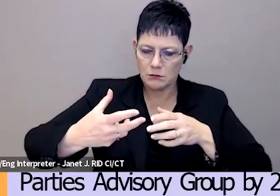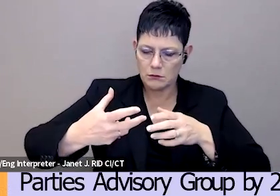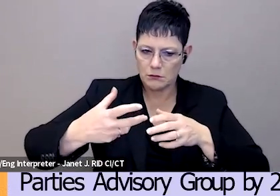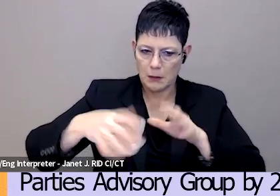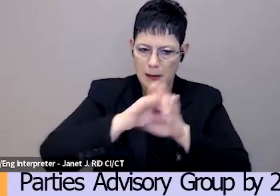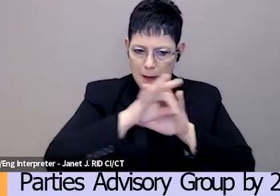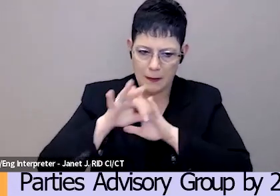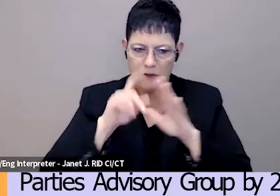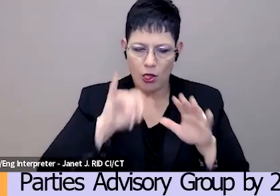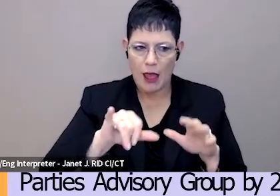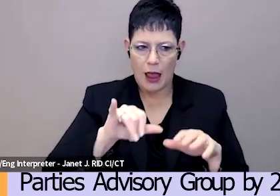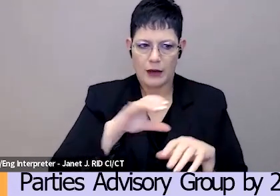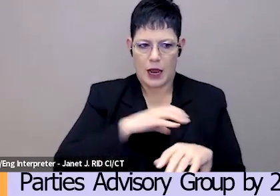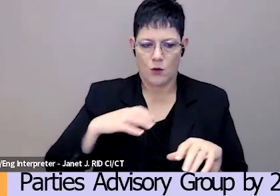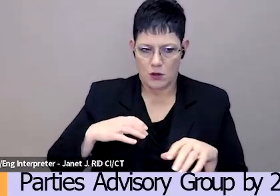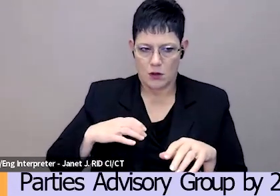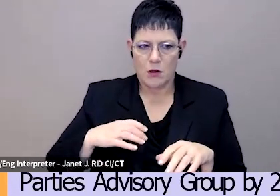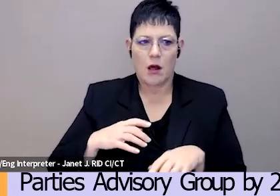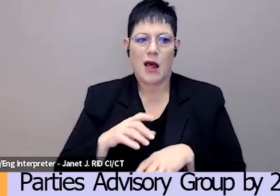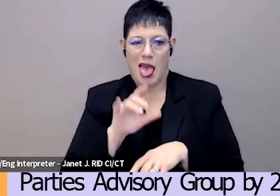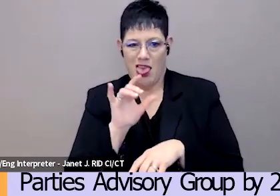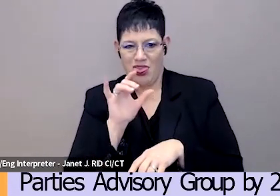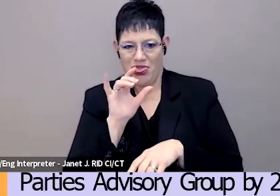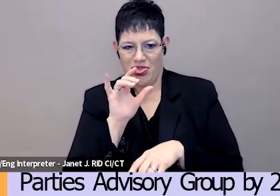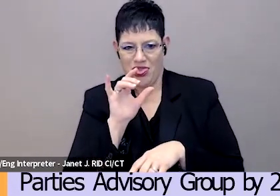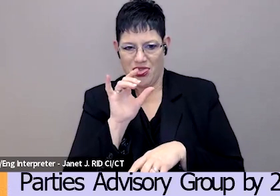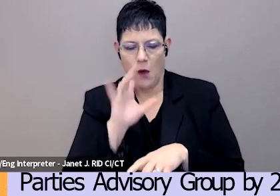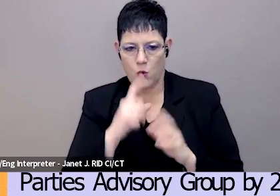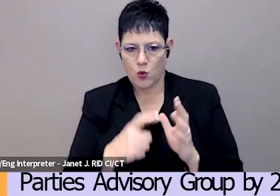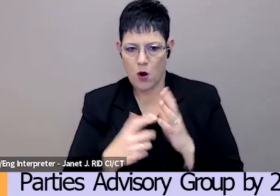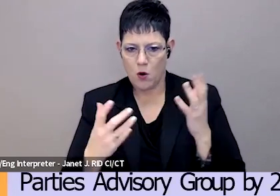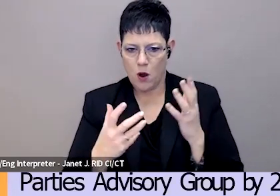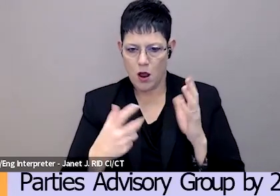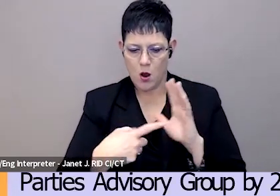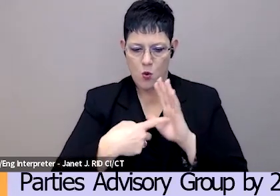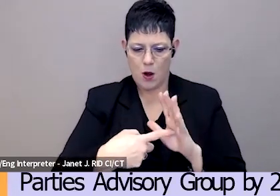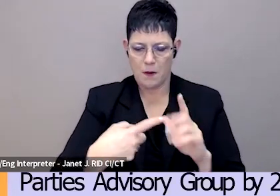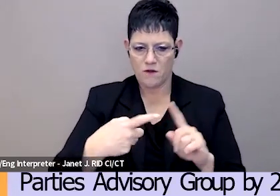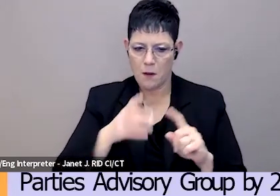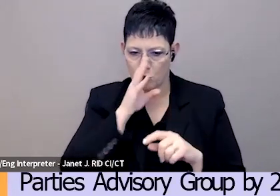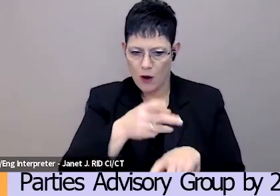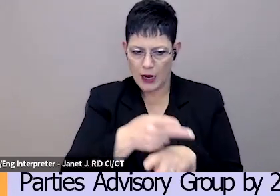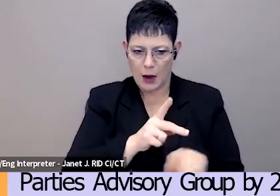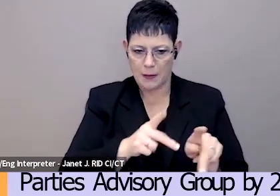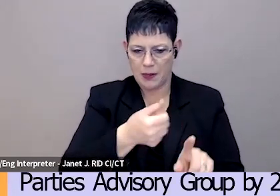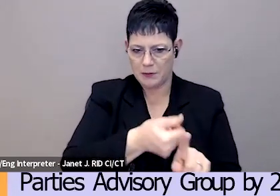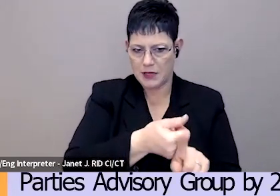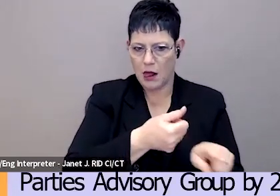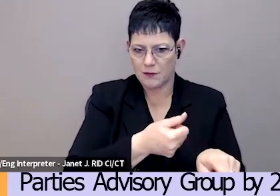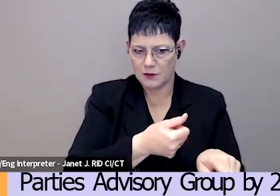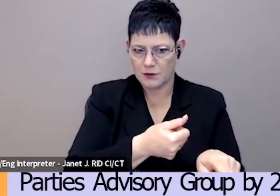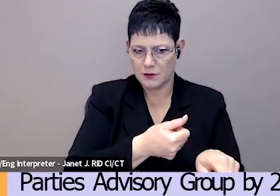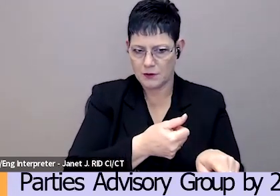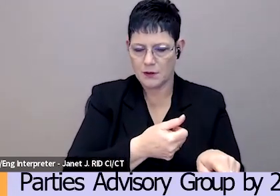this institution will require the representation from the direct care workforce themselves, as well as